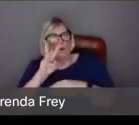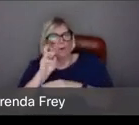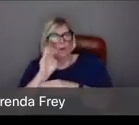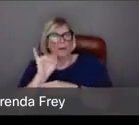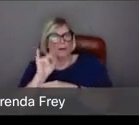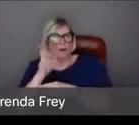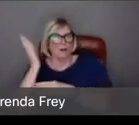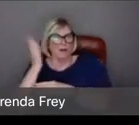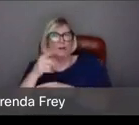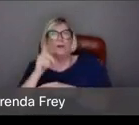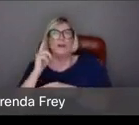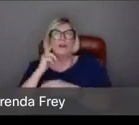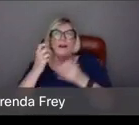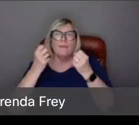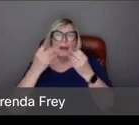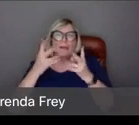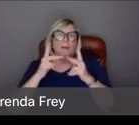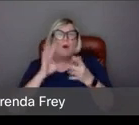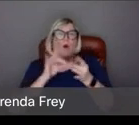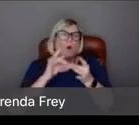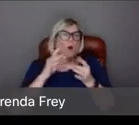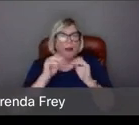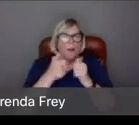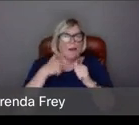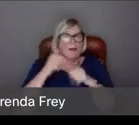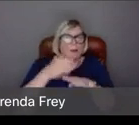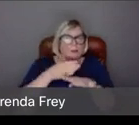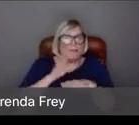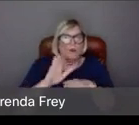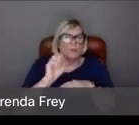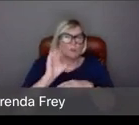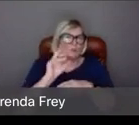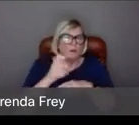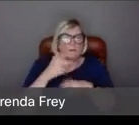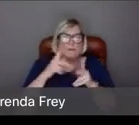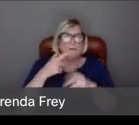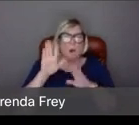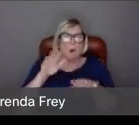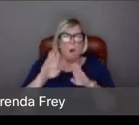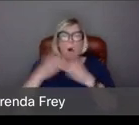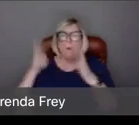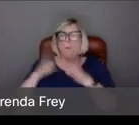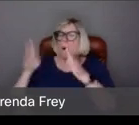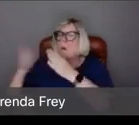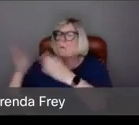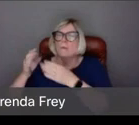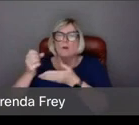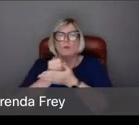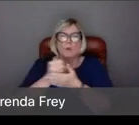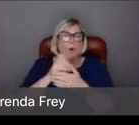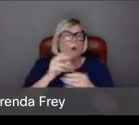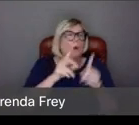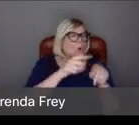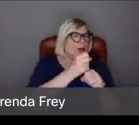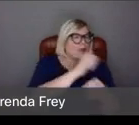of quick fixes, or for those that don't have credit yet, you'll hear folks tell them, oh, just open a bunch of cards, or, go get this loan, go